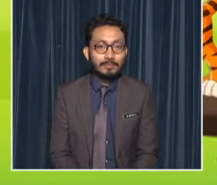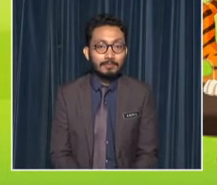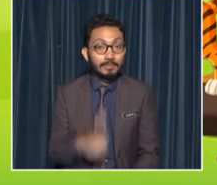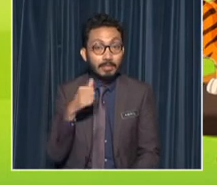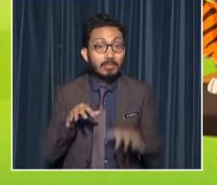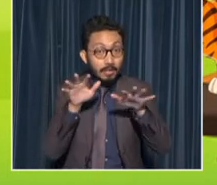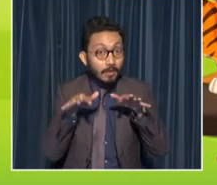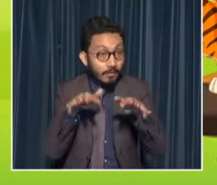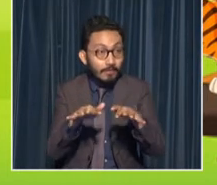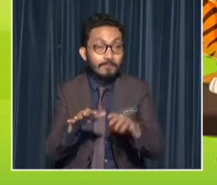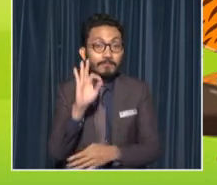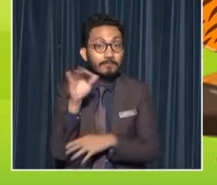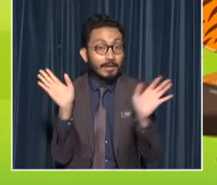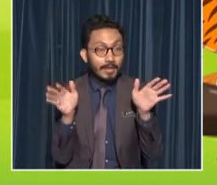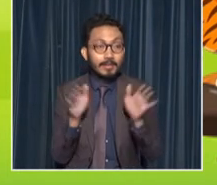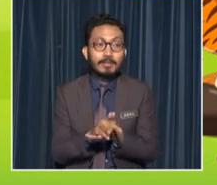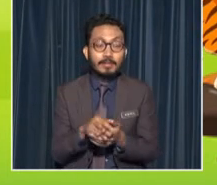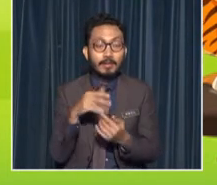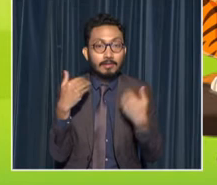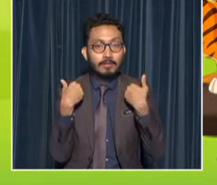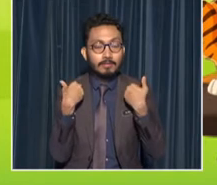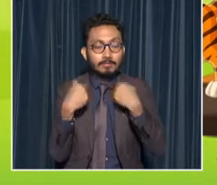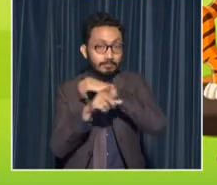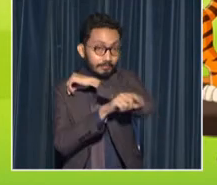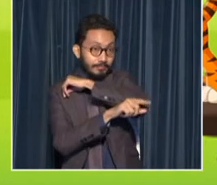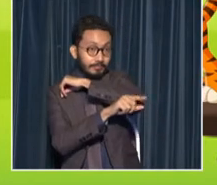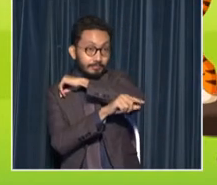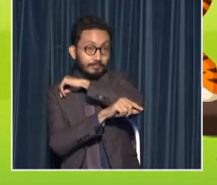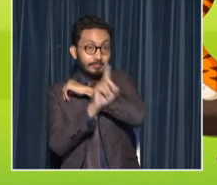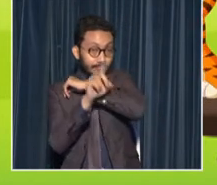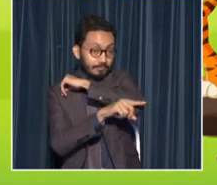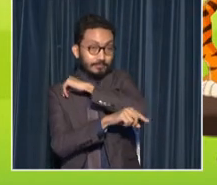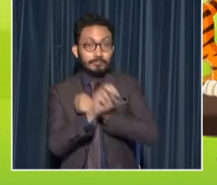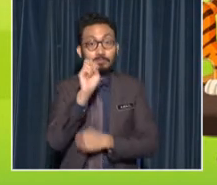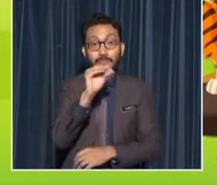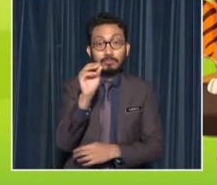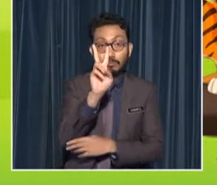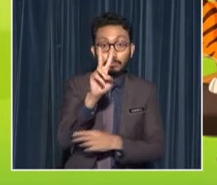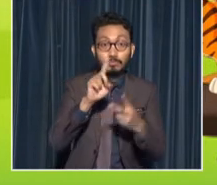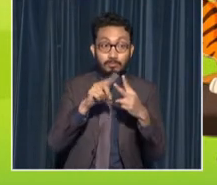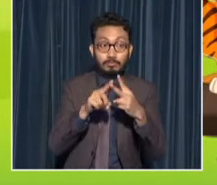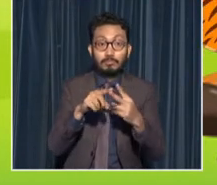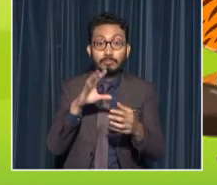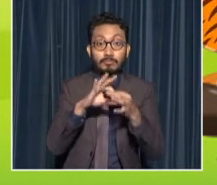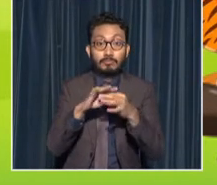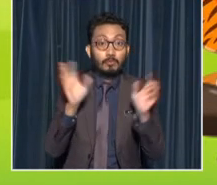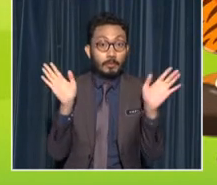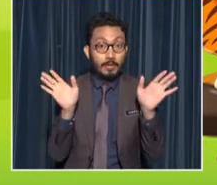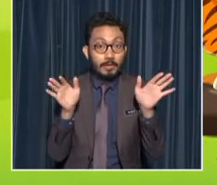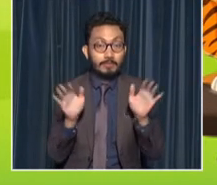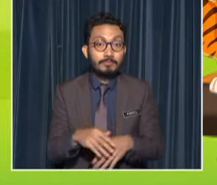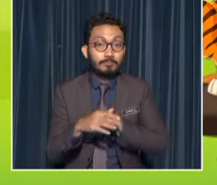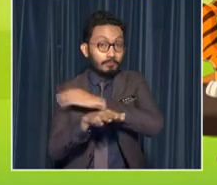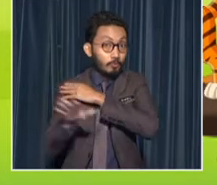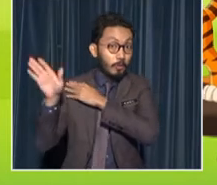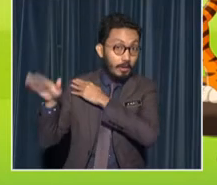A dragonfly has a tail and two pairs of wings.